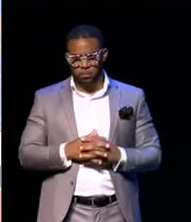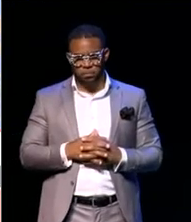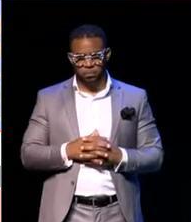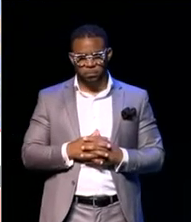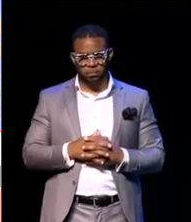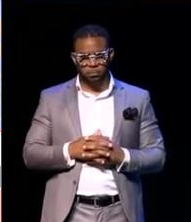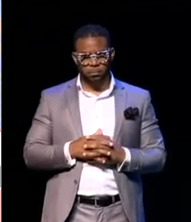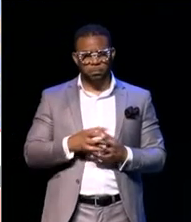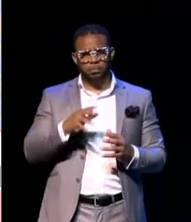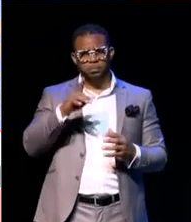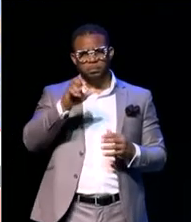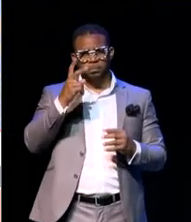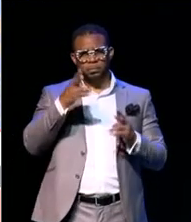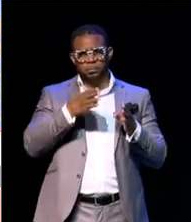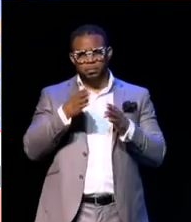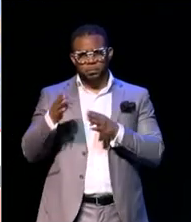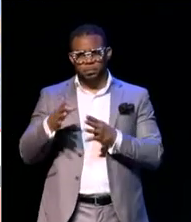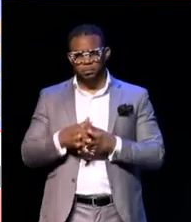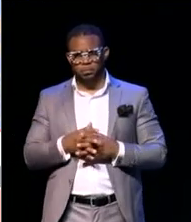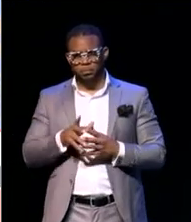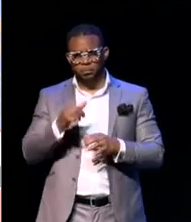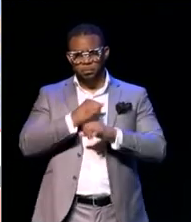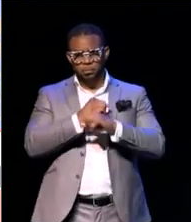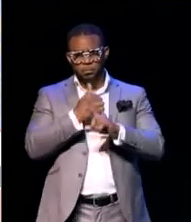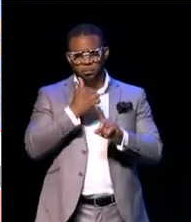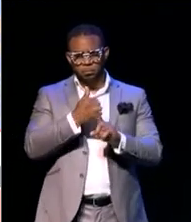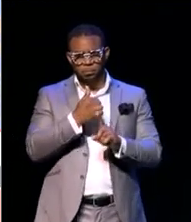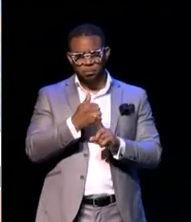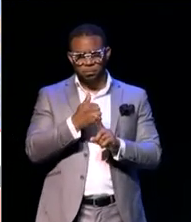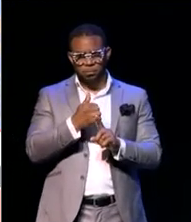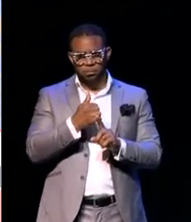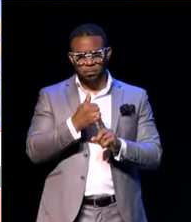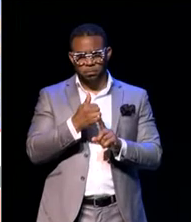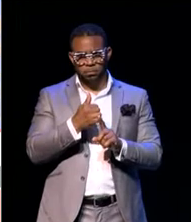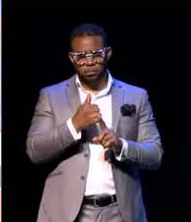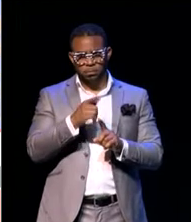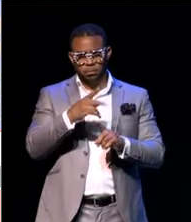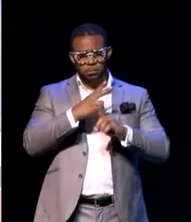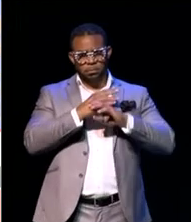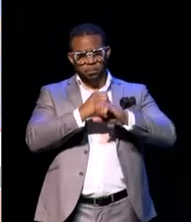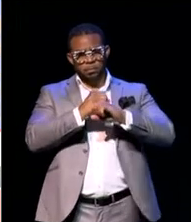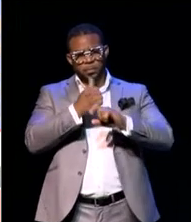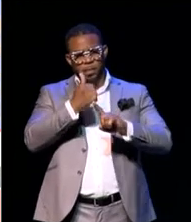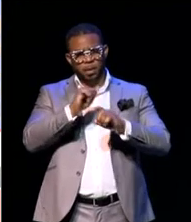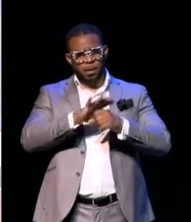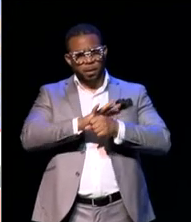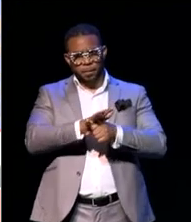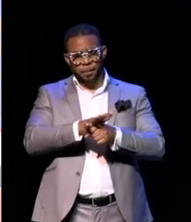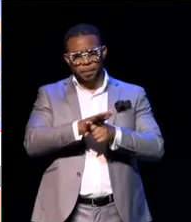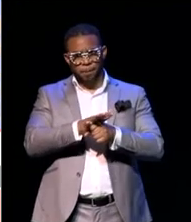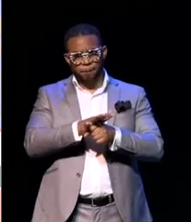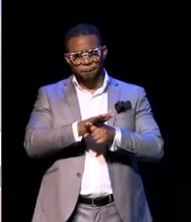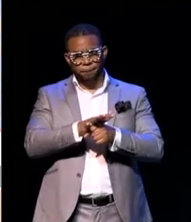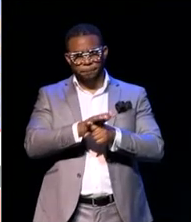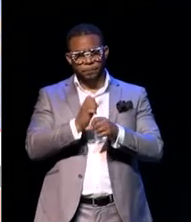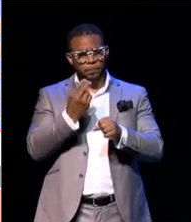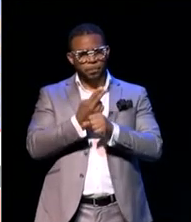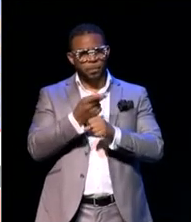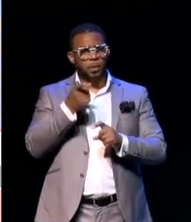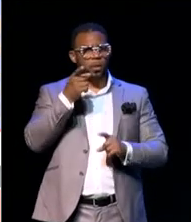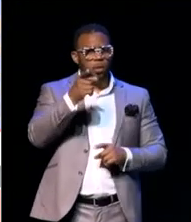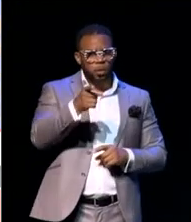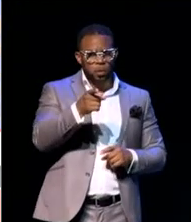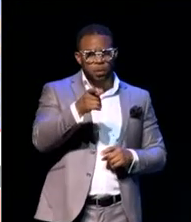you're doing twofold things. You're protecting yourself, and you're preventing the virus from using